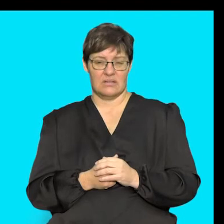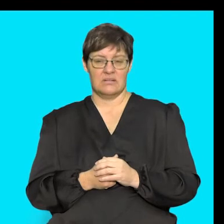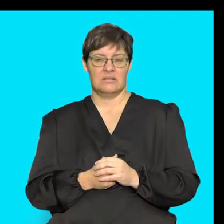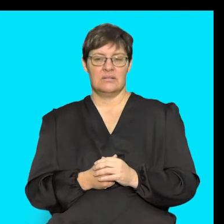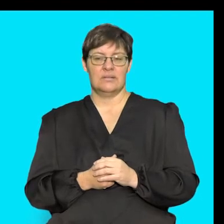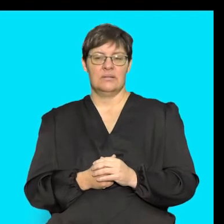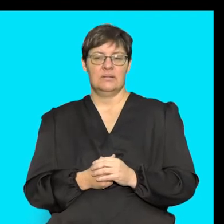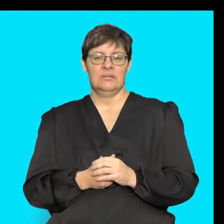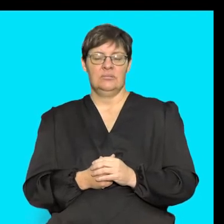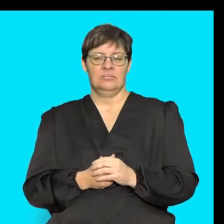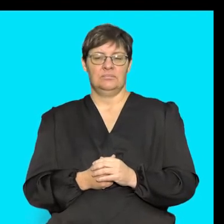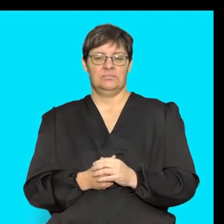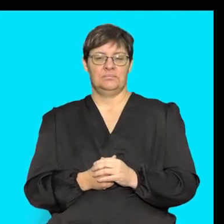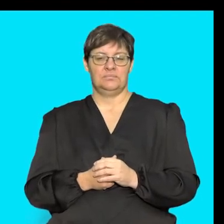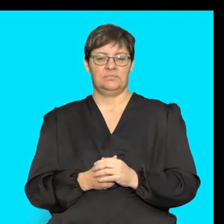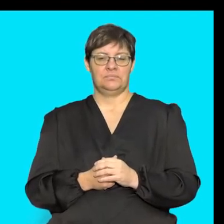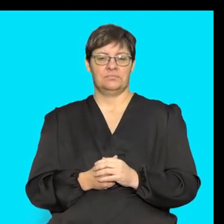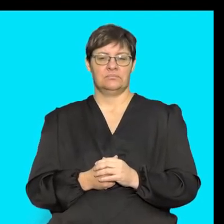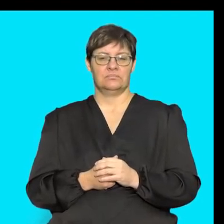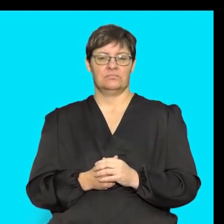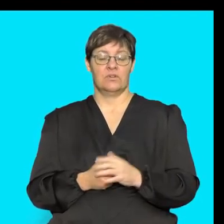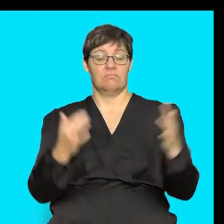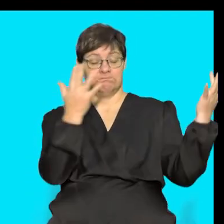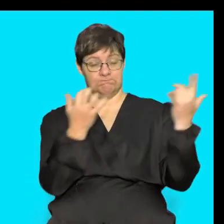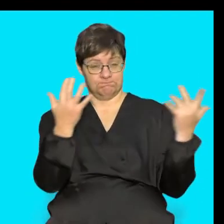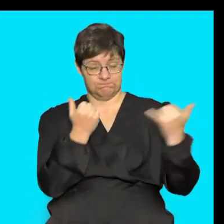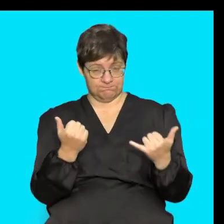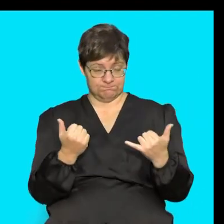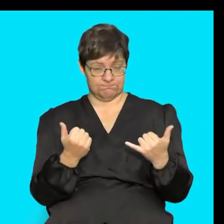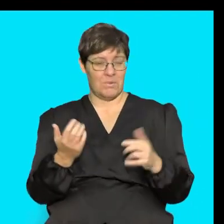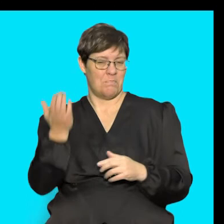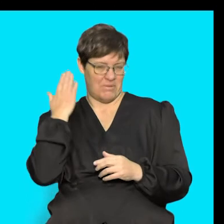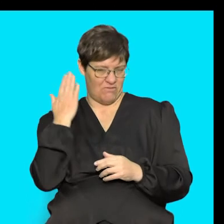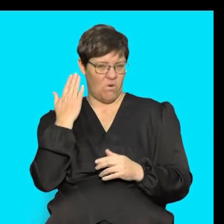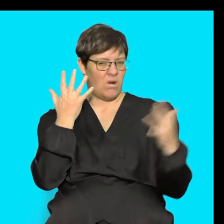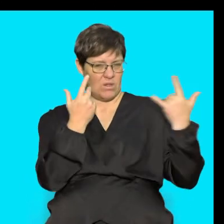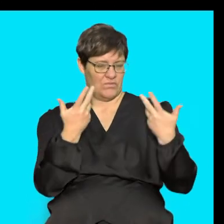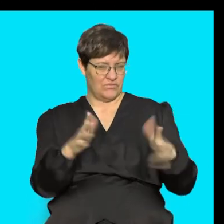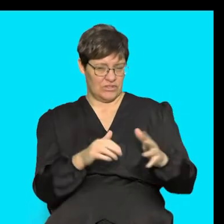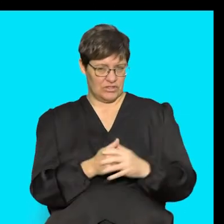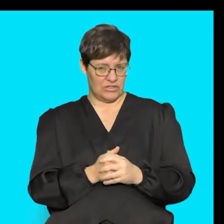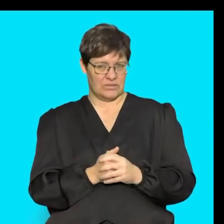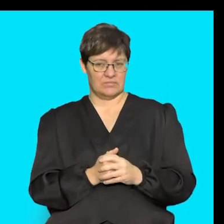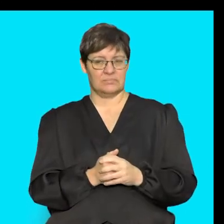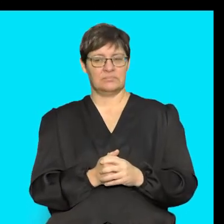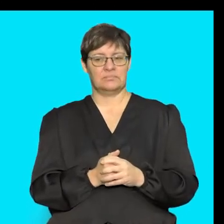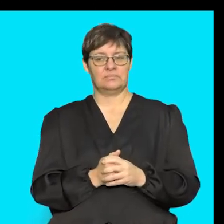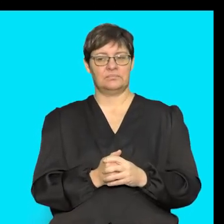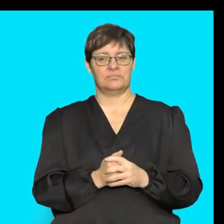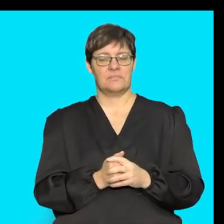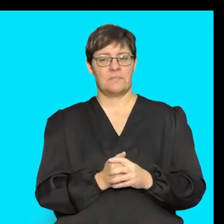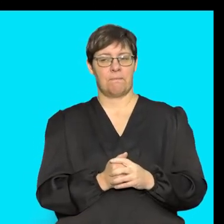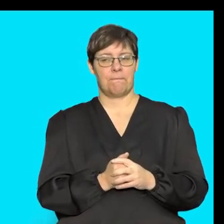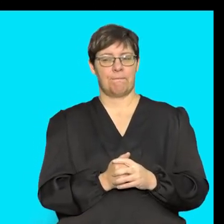and accounting, now we calculate our regression if you remember previously. I'll update that